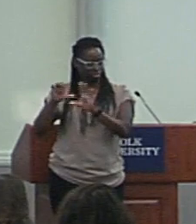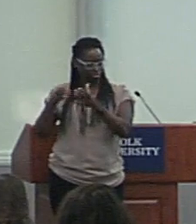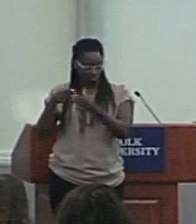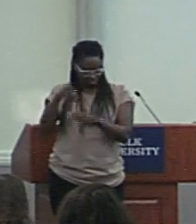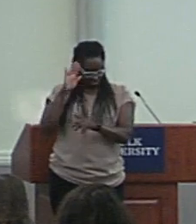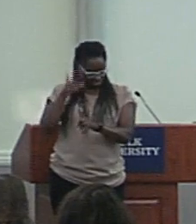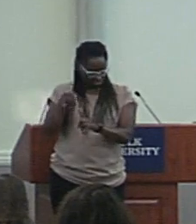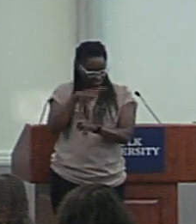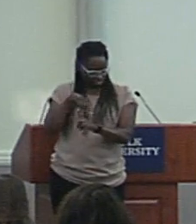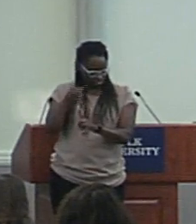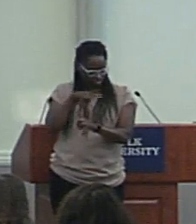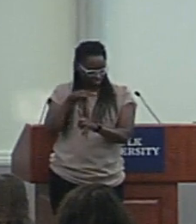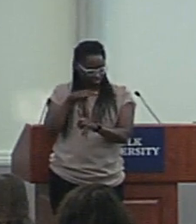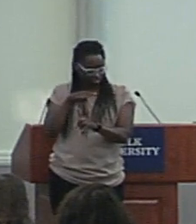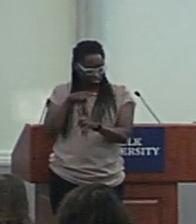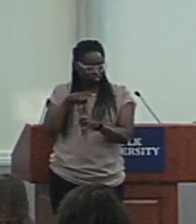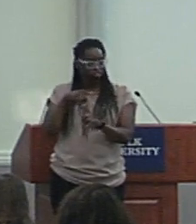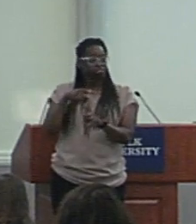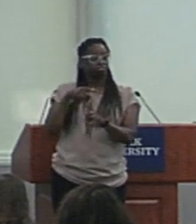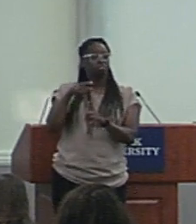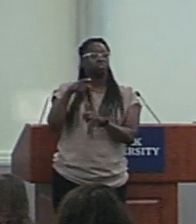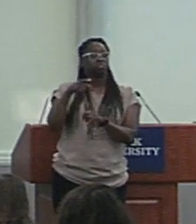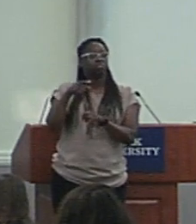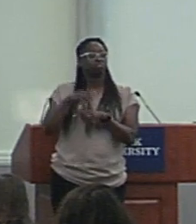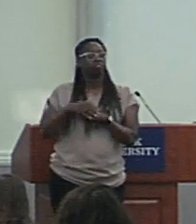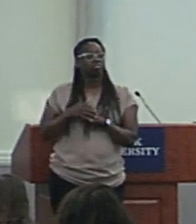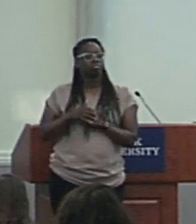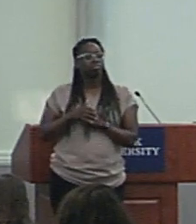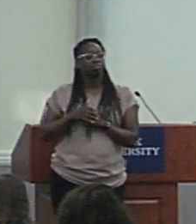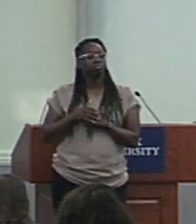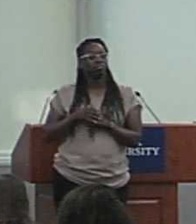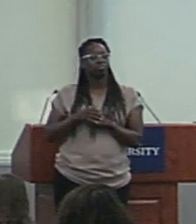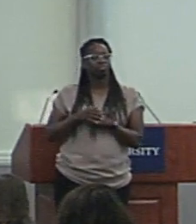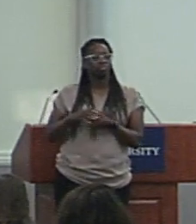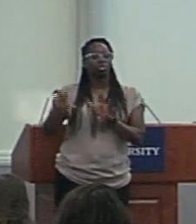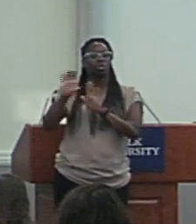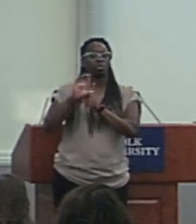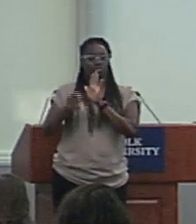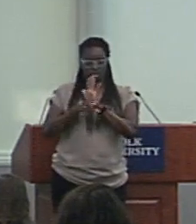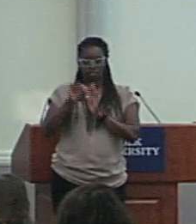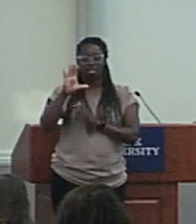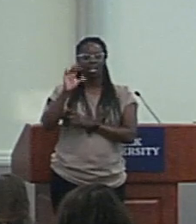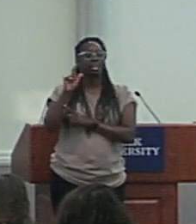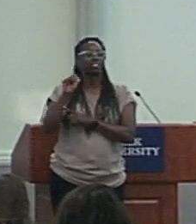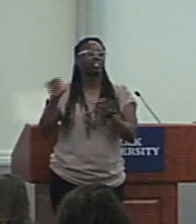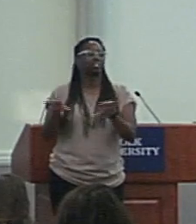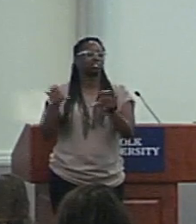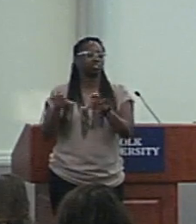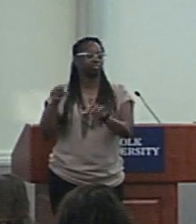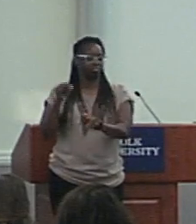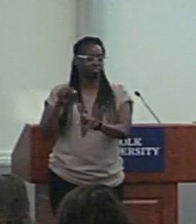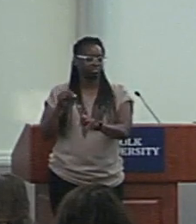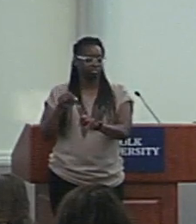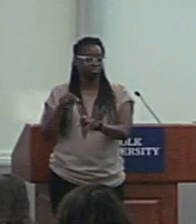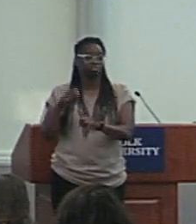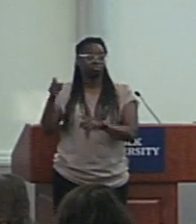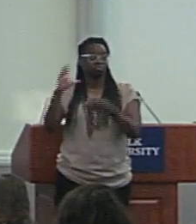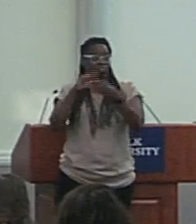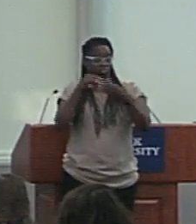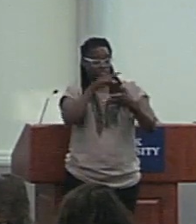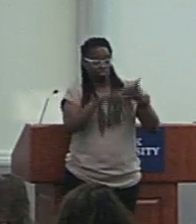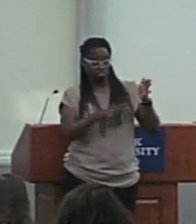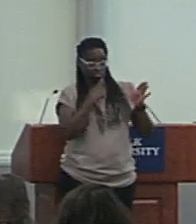the code of conduct for anyone who is a patient or with patients receiving